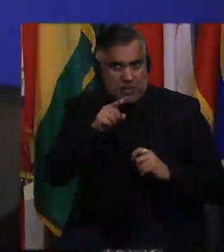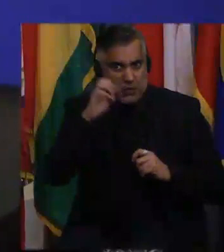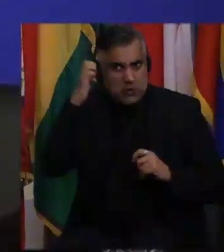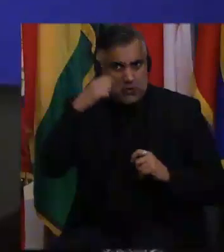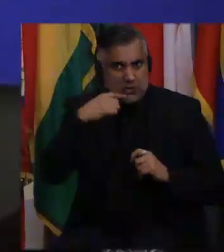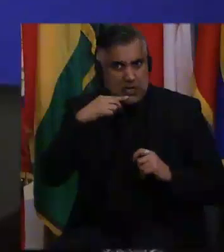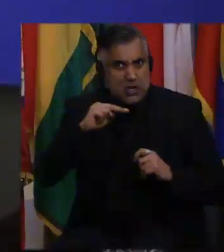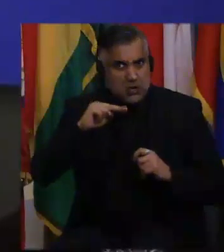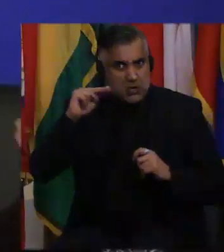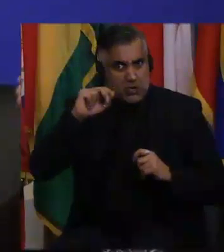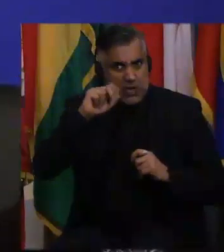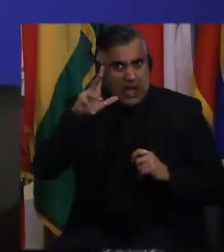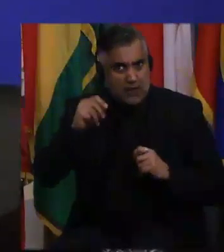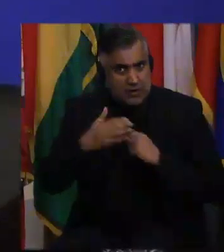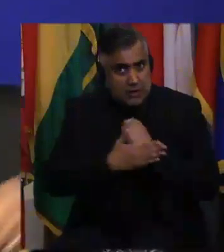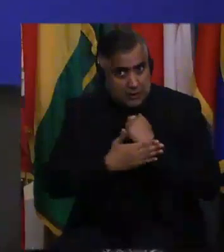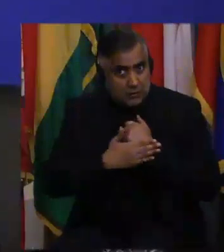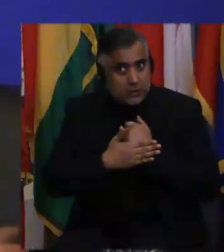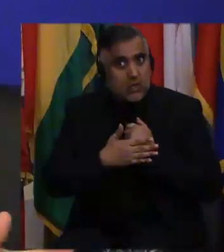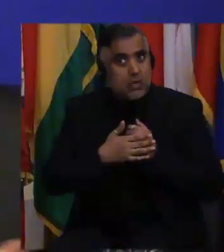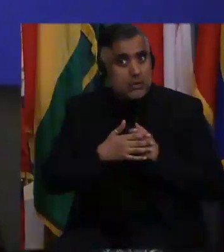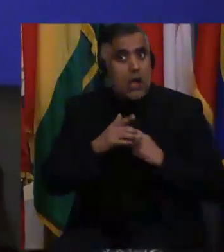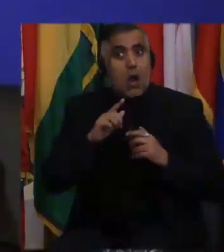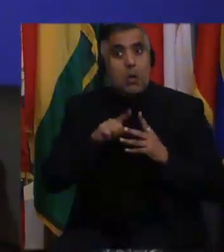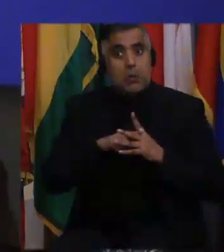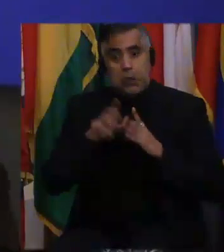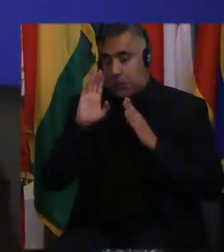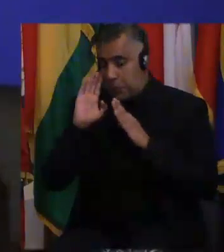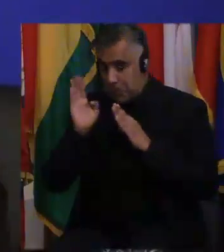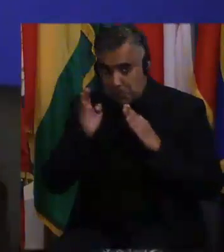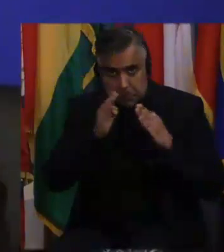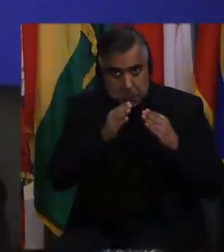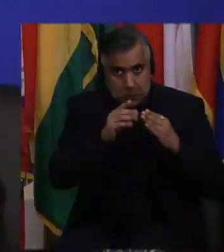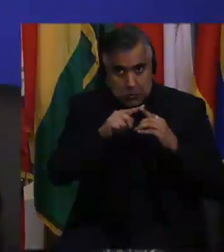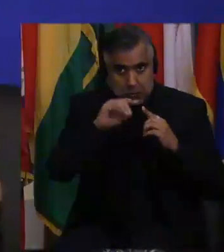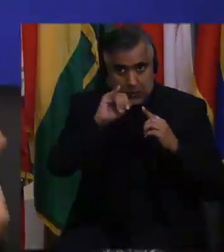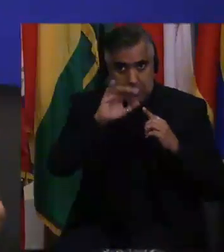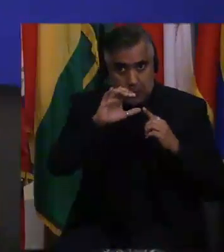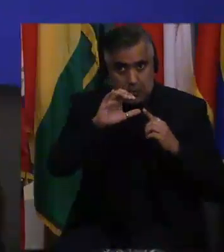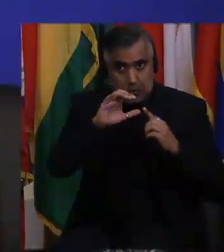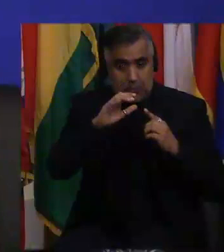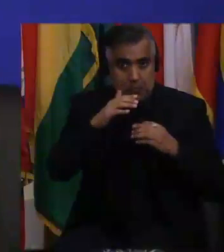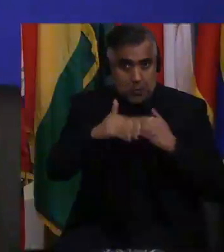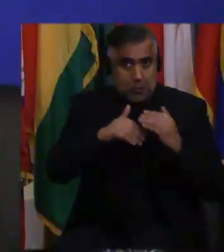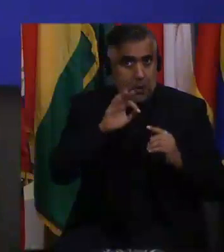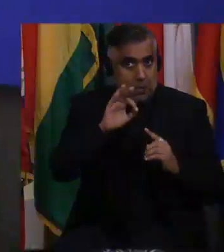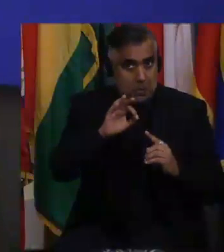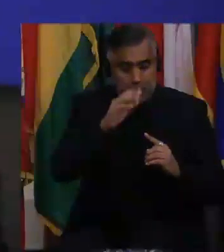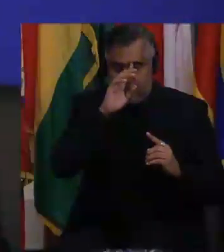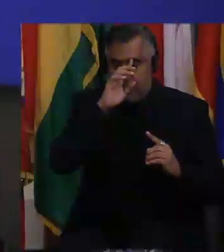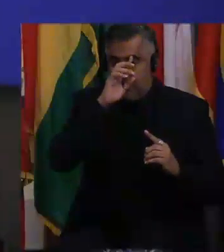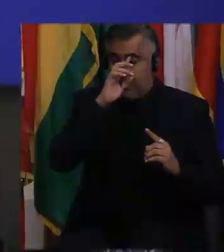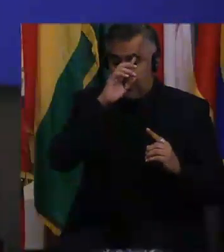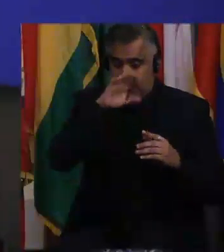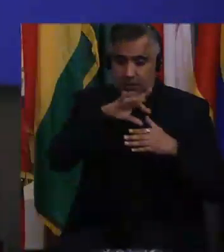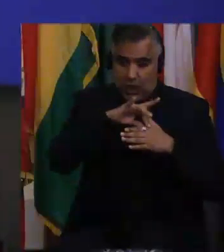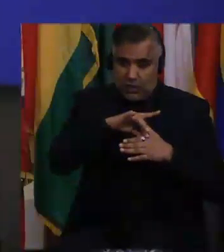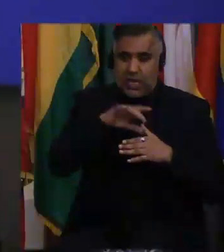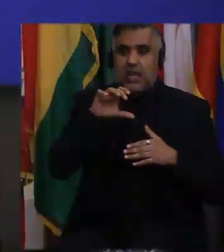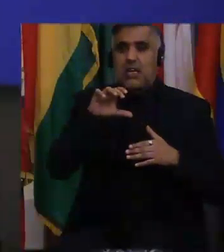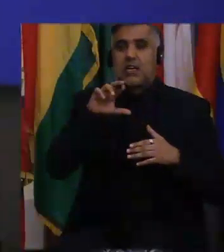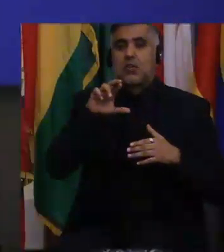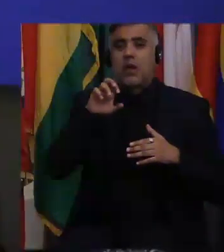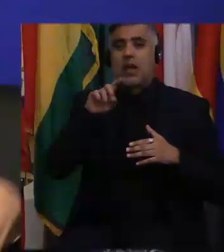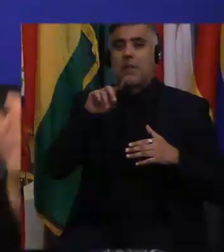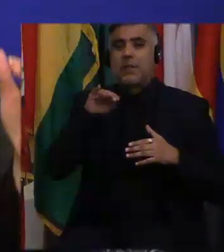that there are Northern African countries that also have begun to turn their attention to the Istanbul Protocol. This issue of context and credibility becomes